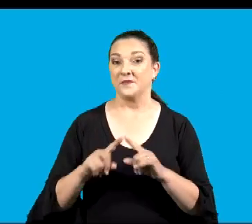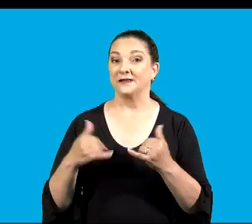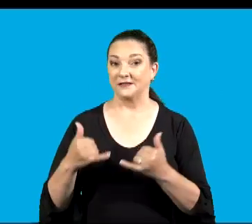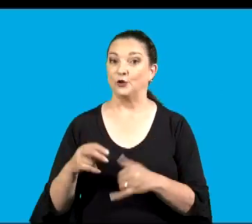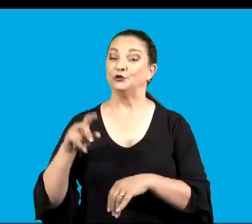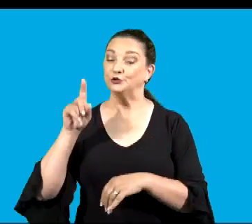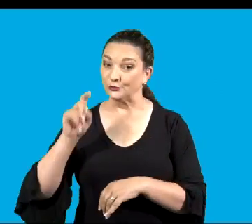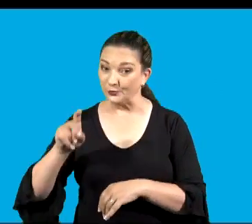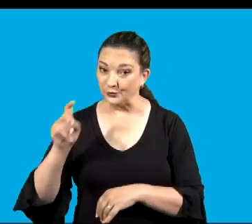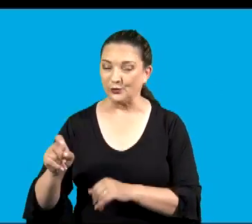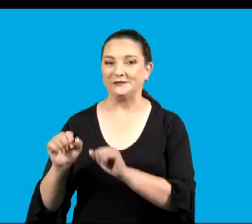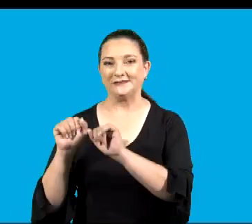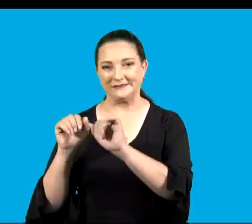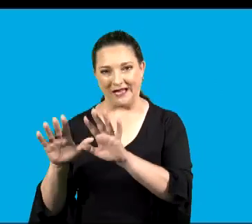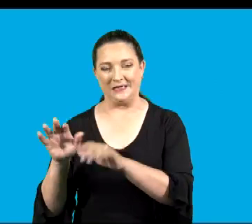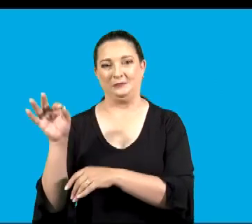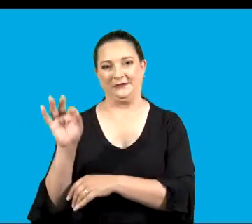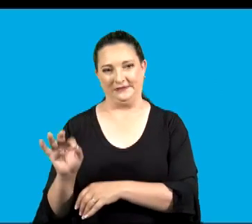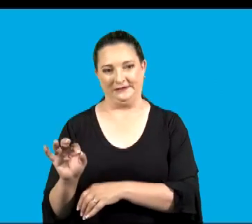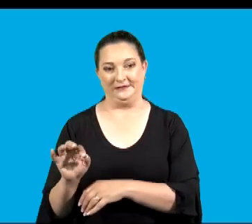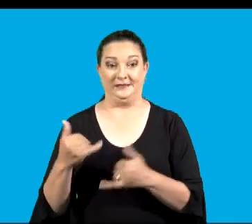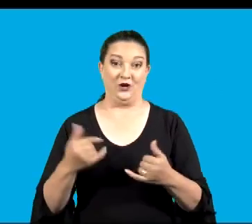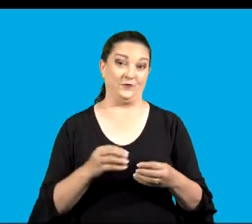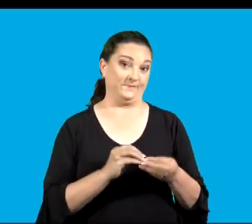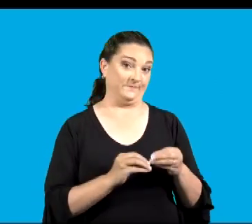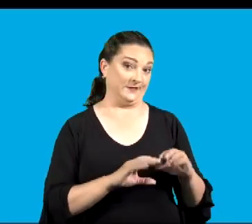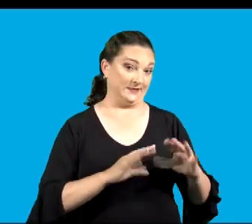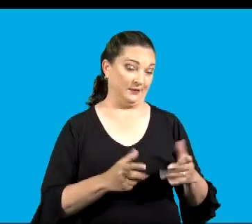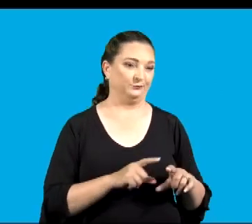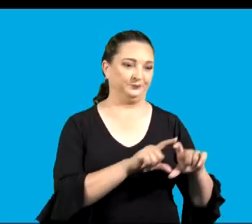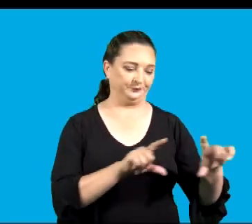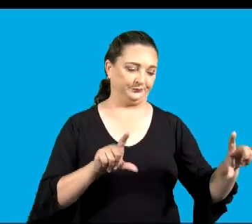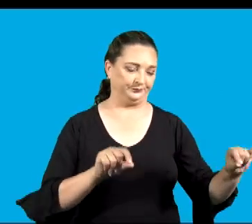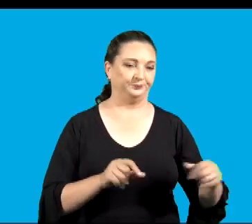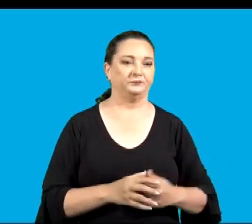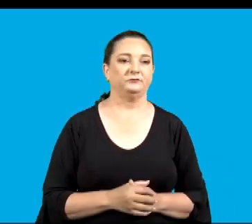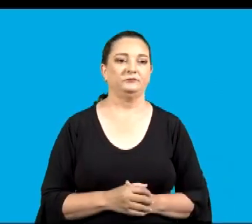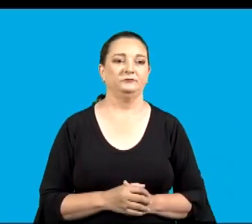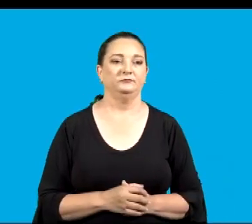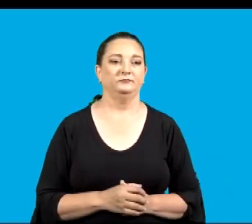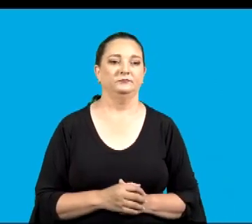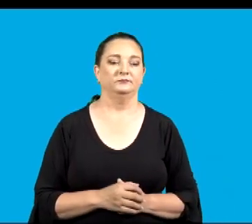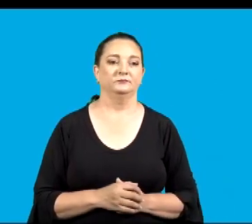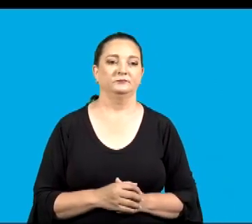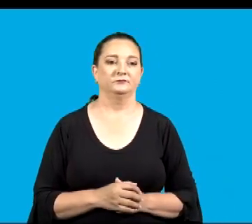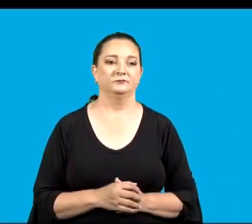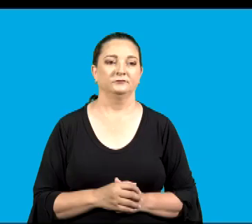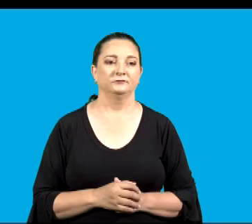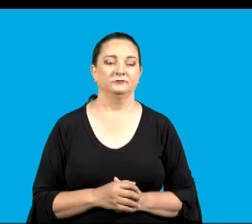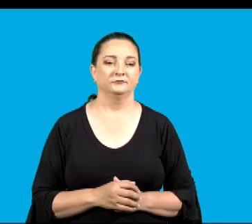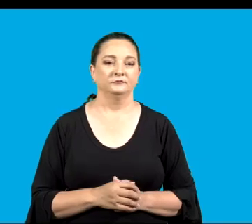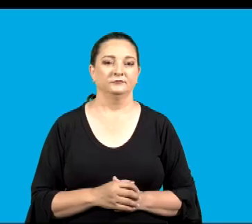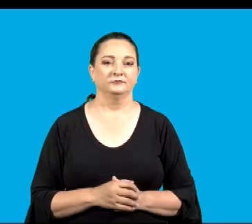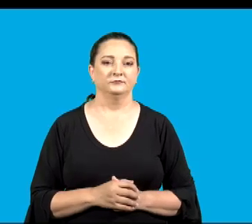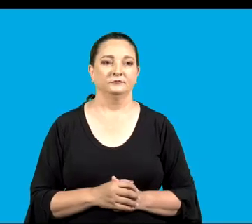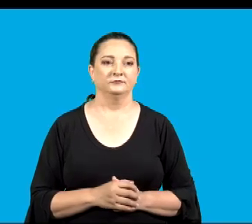we must record 10%. So we are going to come now, and we're now going to say, on